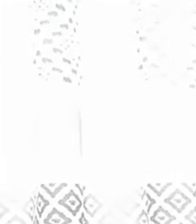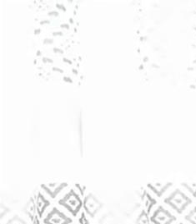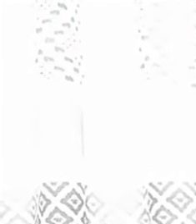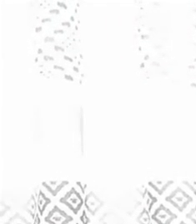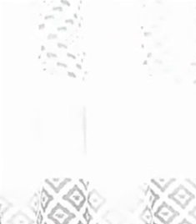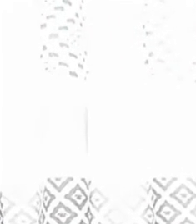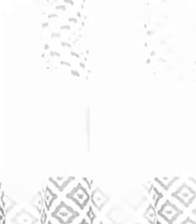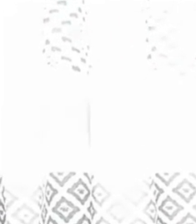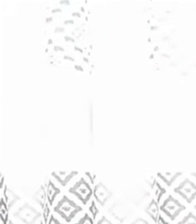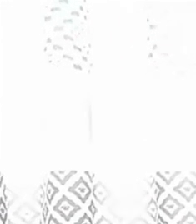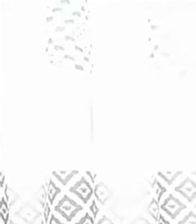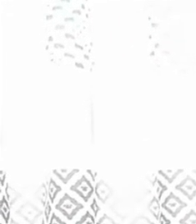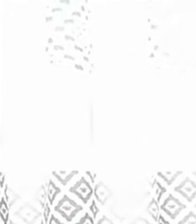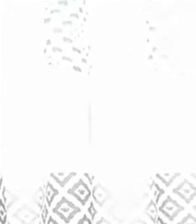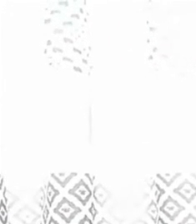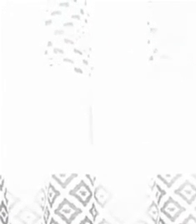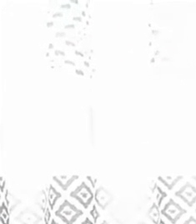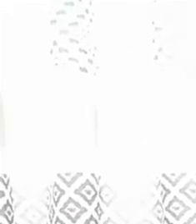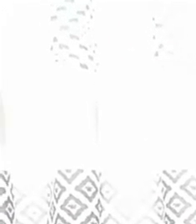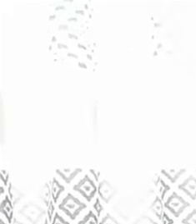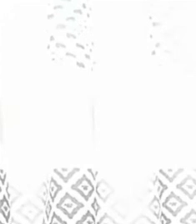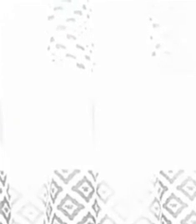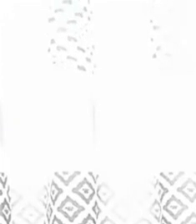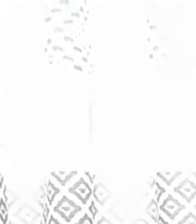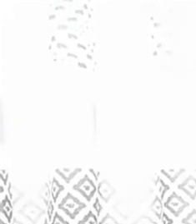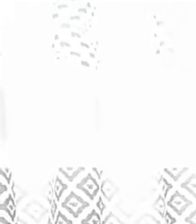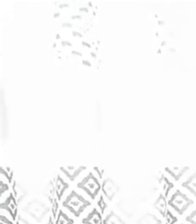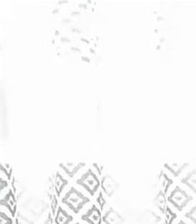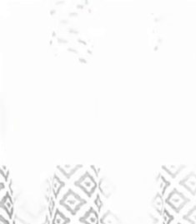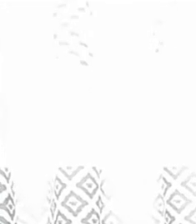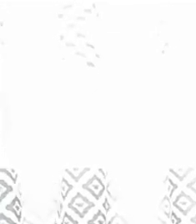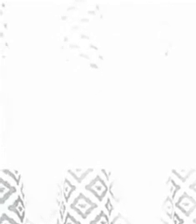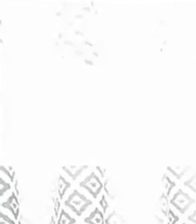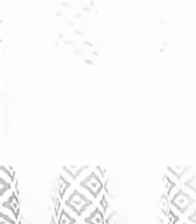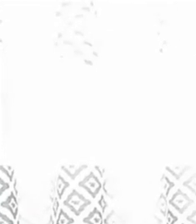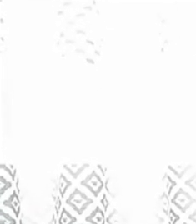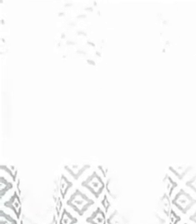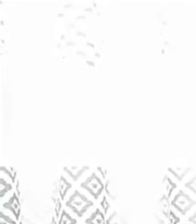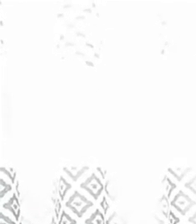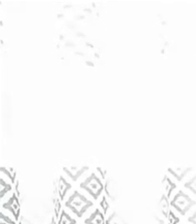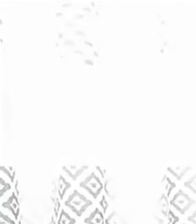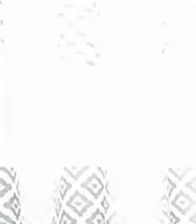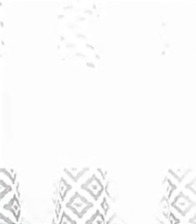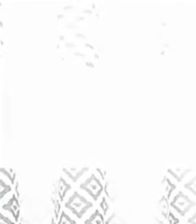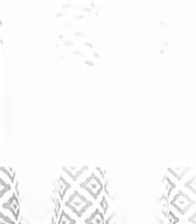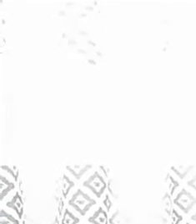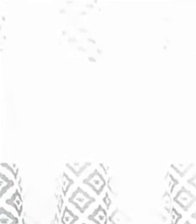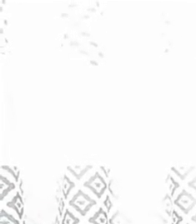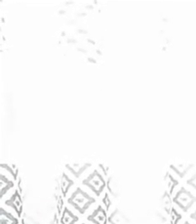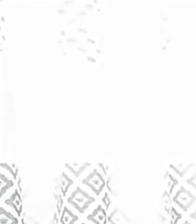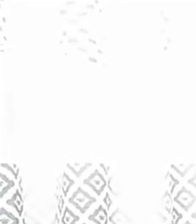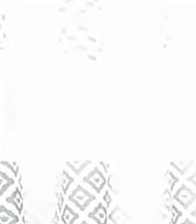fine. Okay, so you have received learning aid booklets from MyZone. How do you feel about a